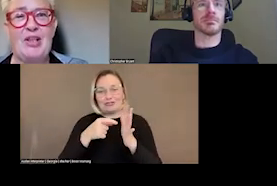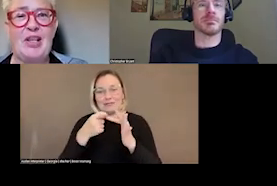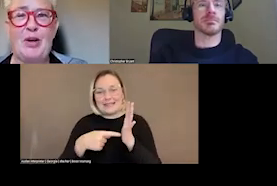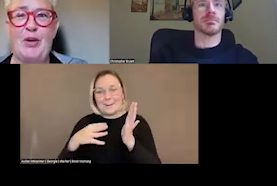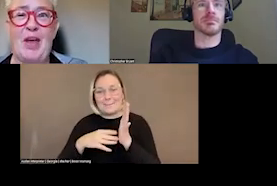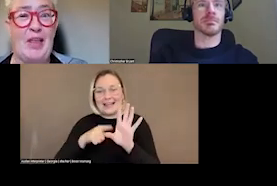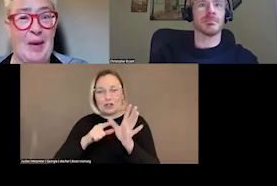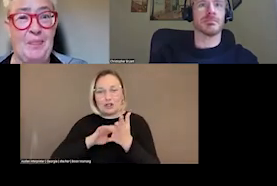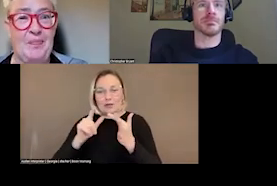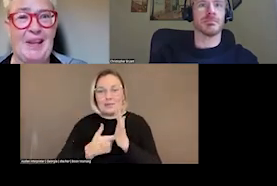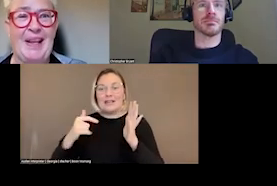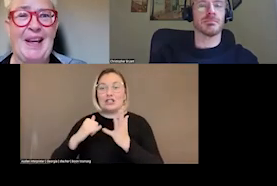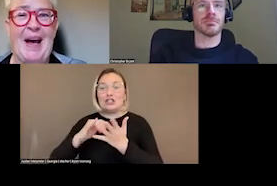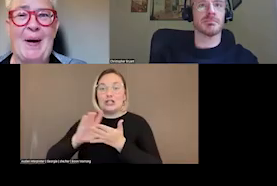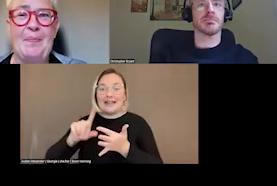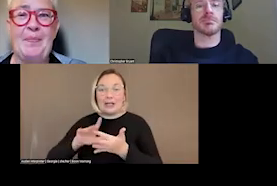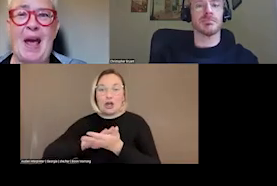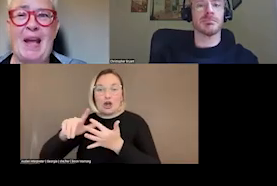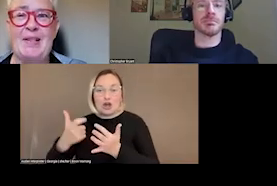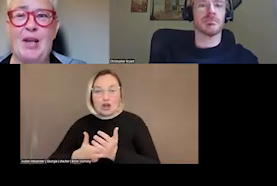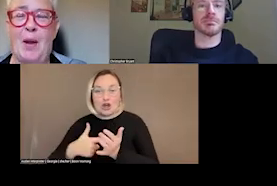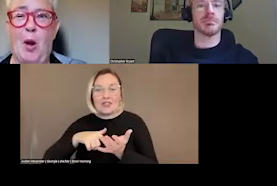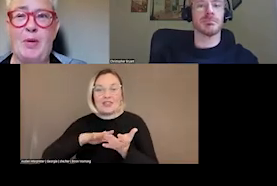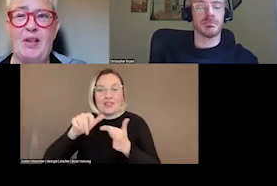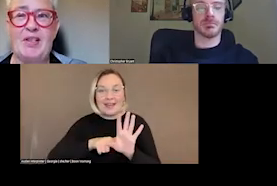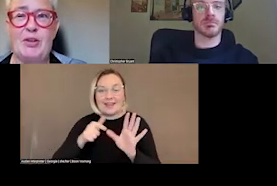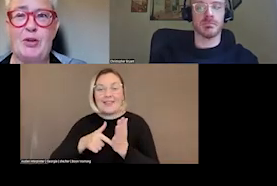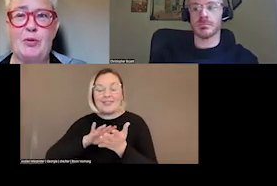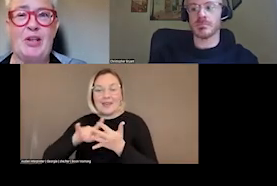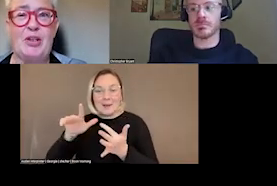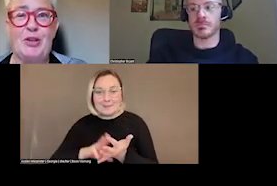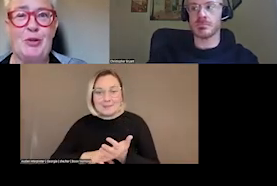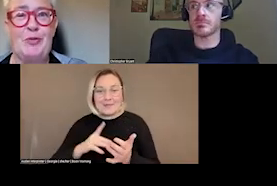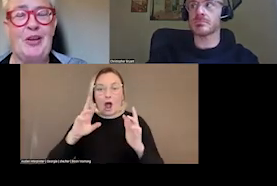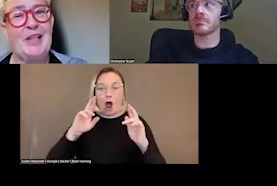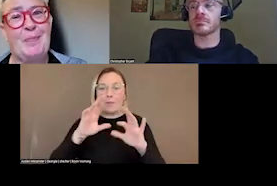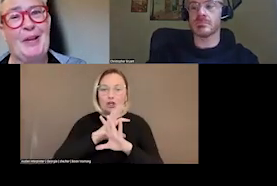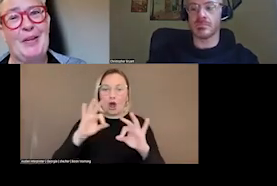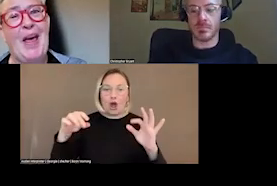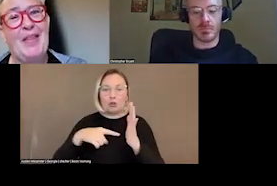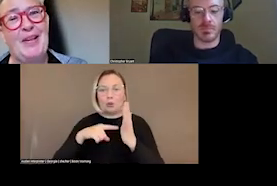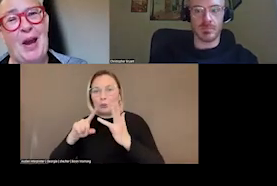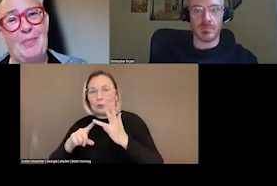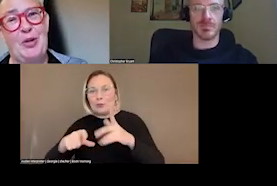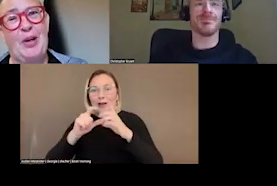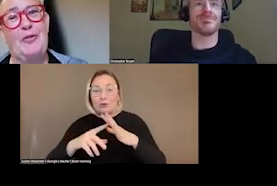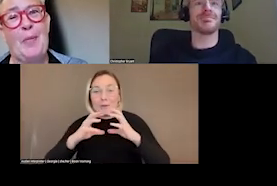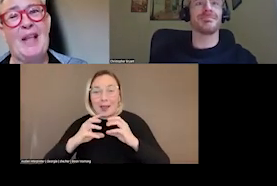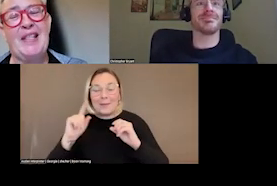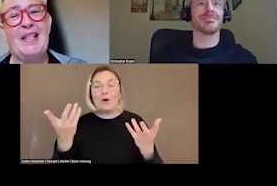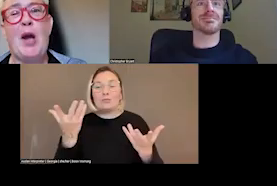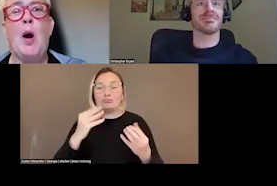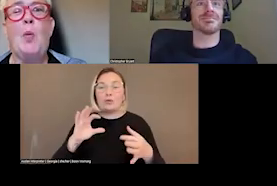are she, her, they, them. And I'm hoping this isn't too wretched to fingerspell that I'm joining